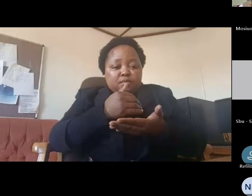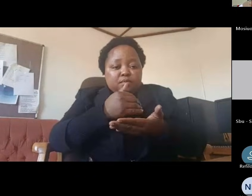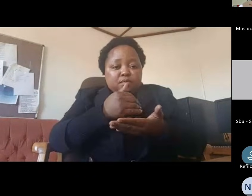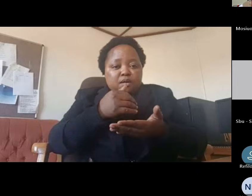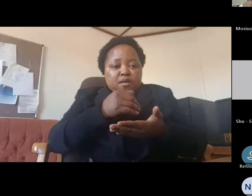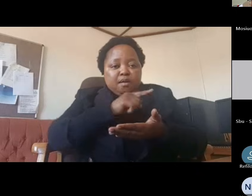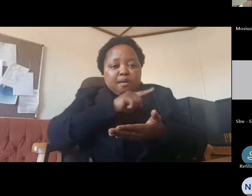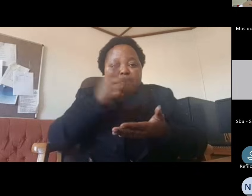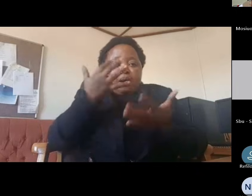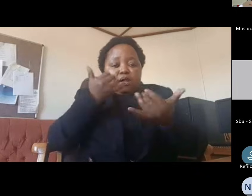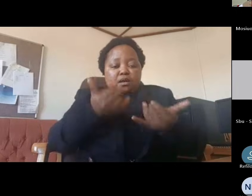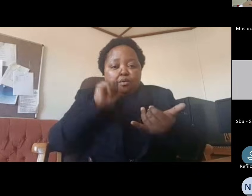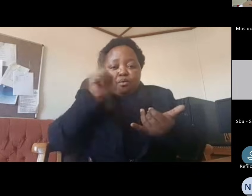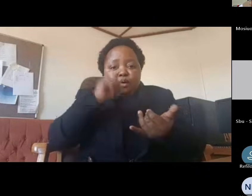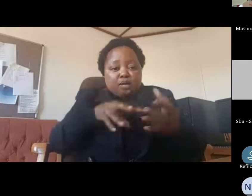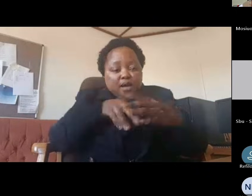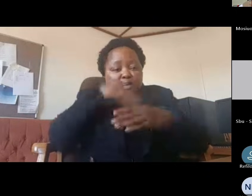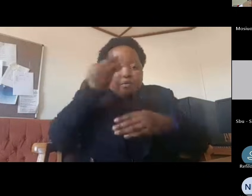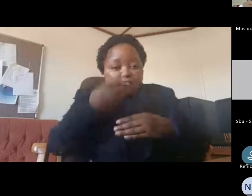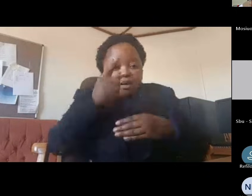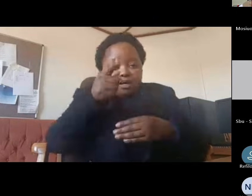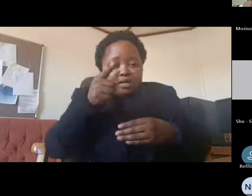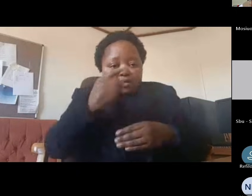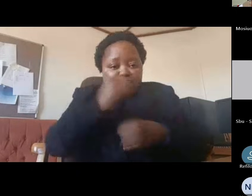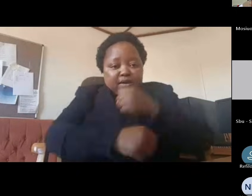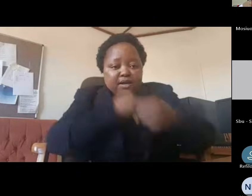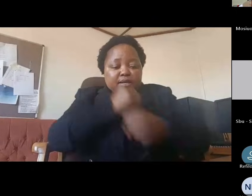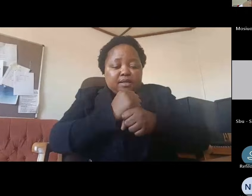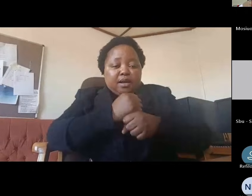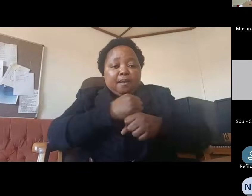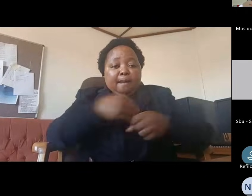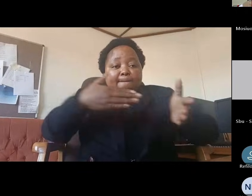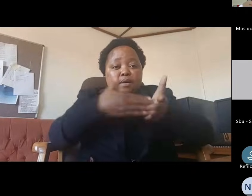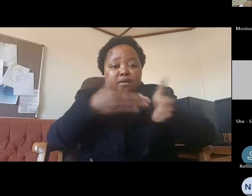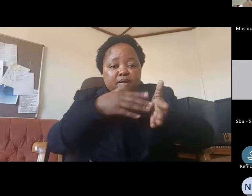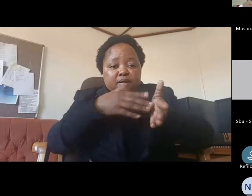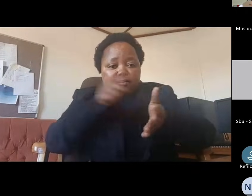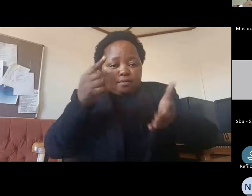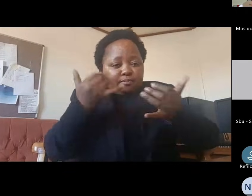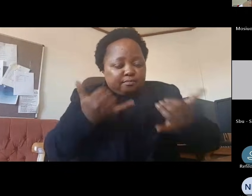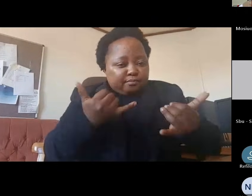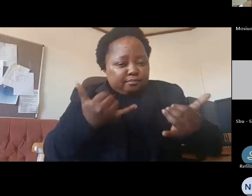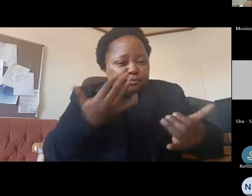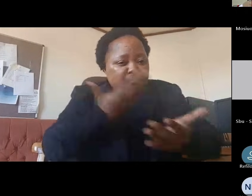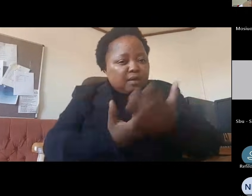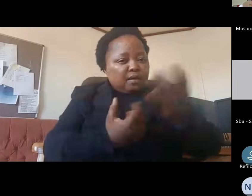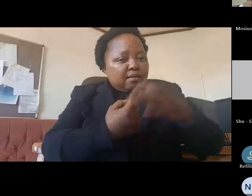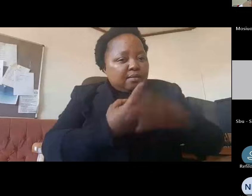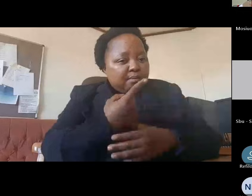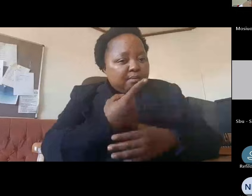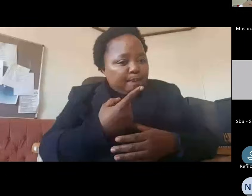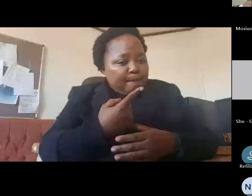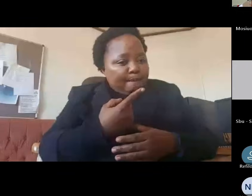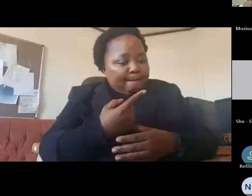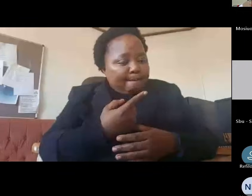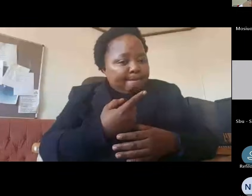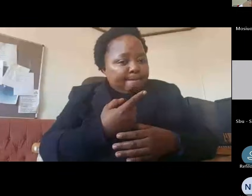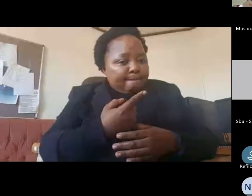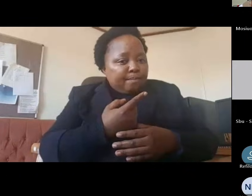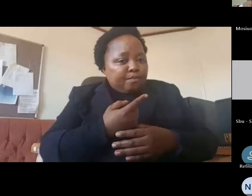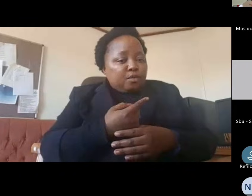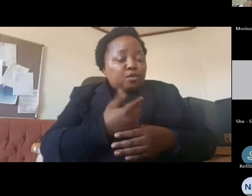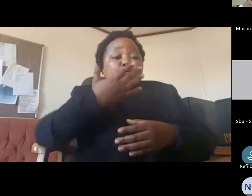reproductive age barrier, is the amount of violence that actually does happen to elderly people,